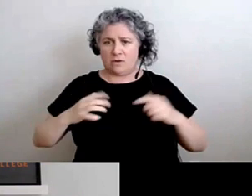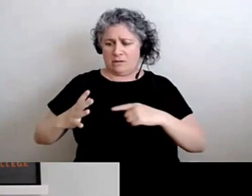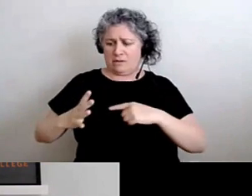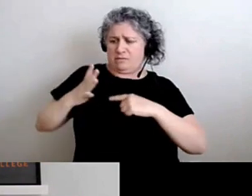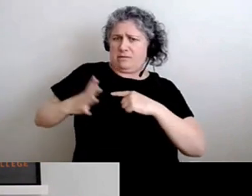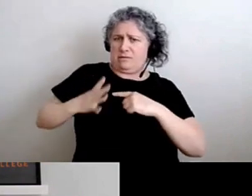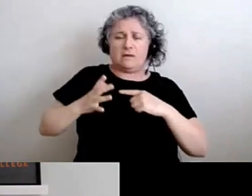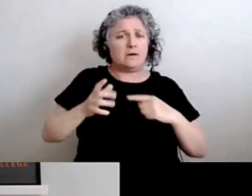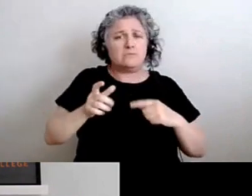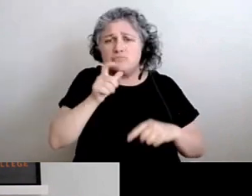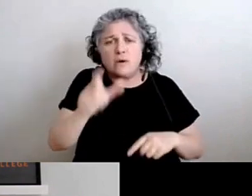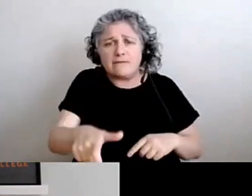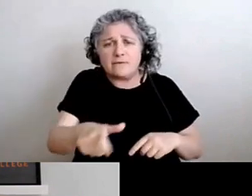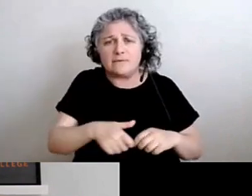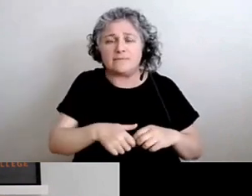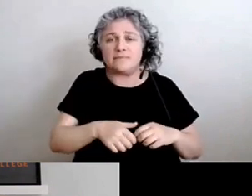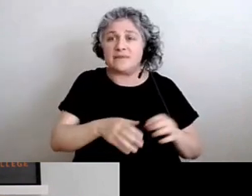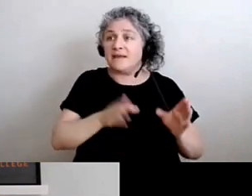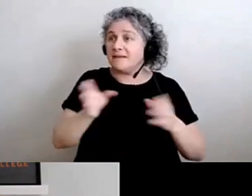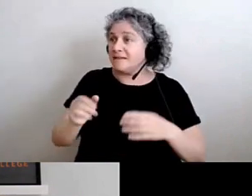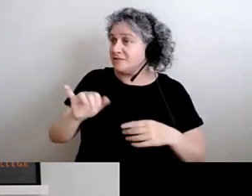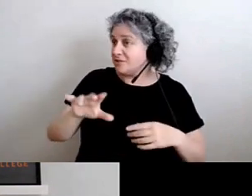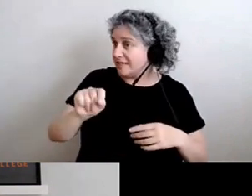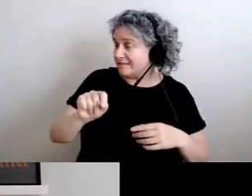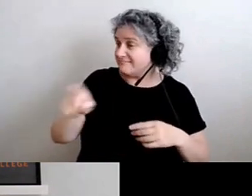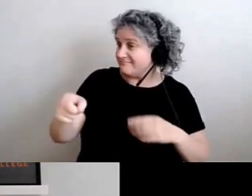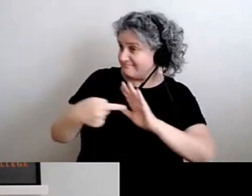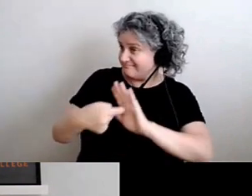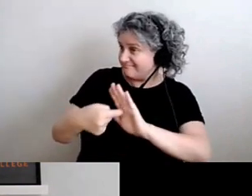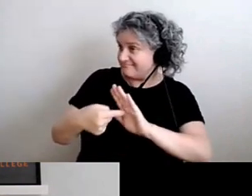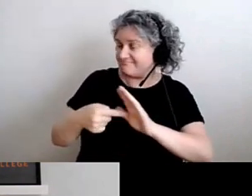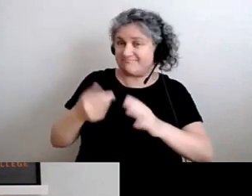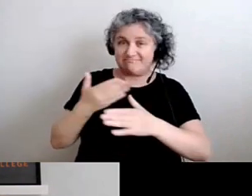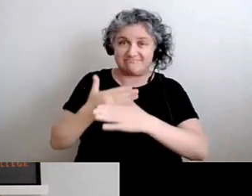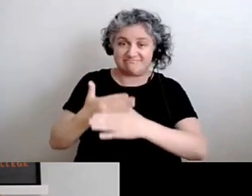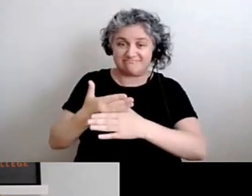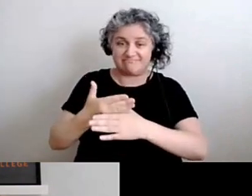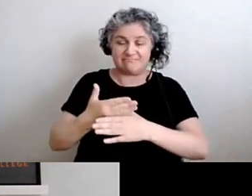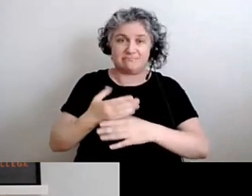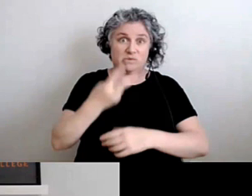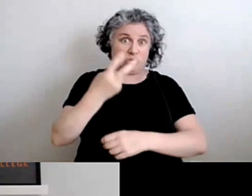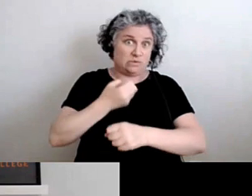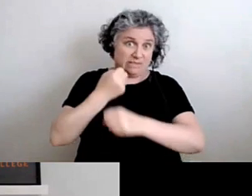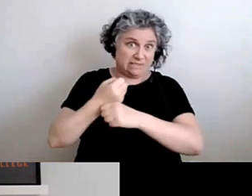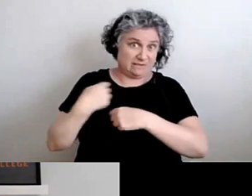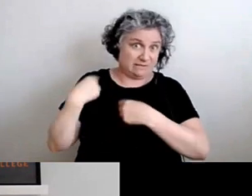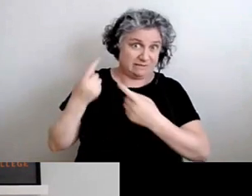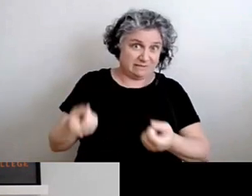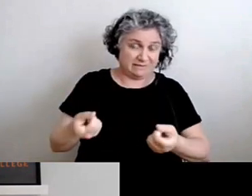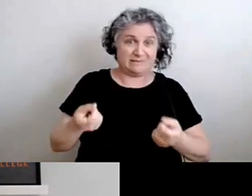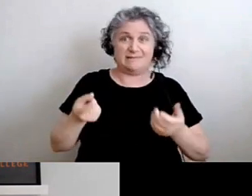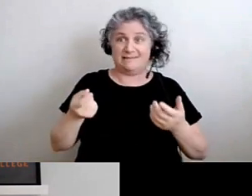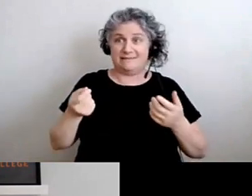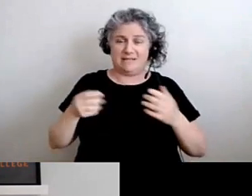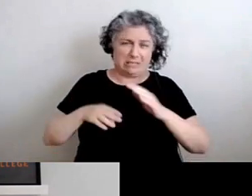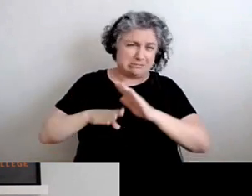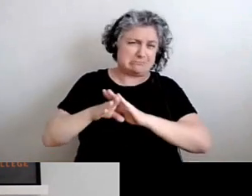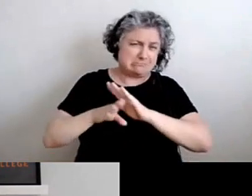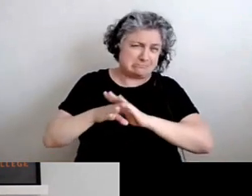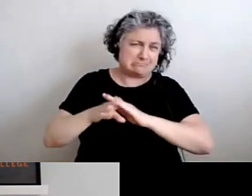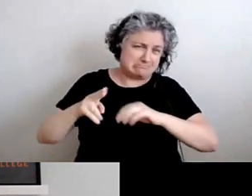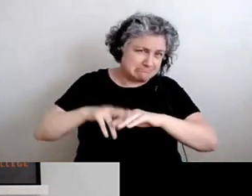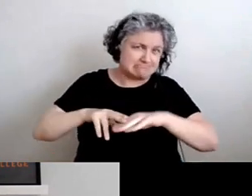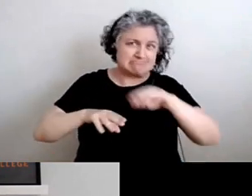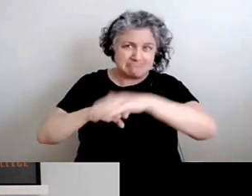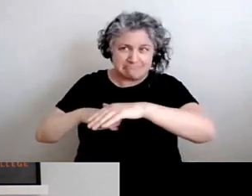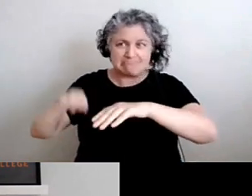And Janet, for you, your examples that you shared, as you said, it's 2 years, right? Path over 2 years as you're building, you're learning about